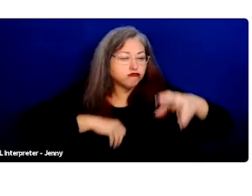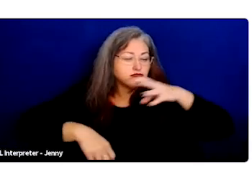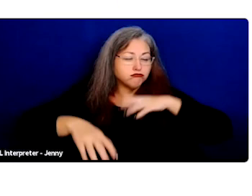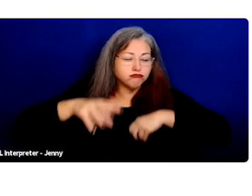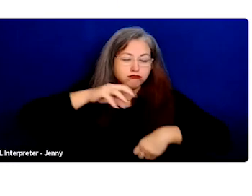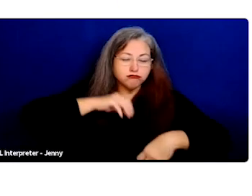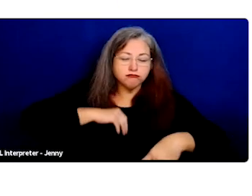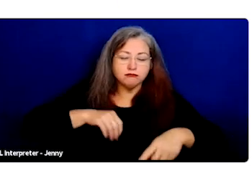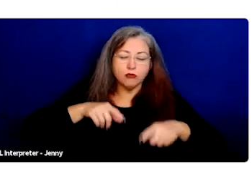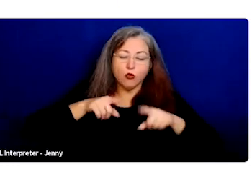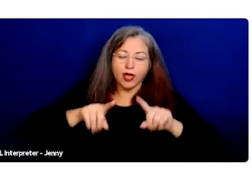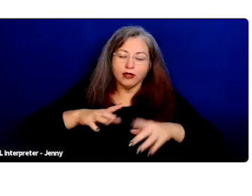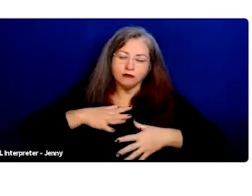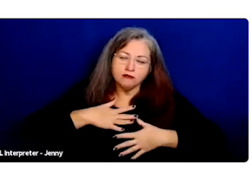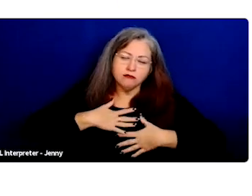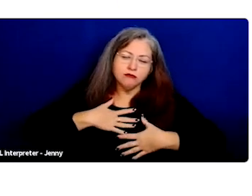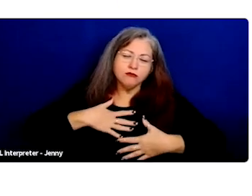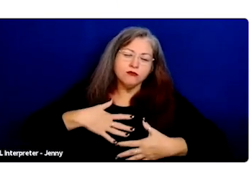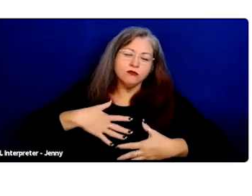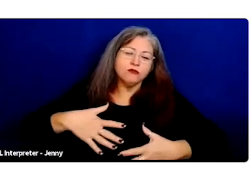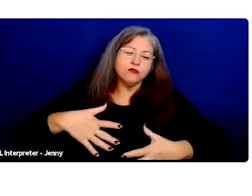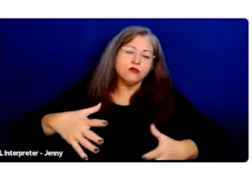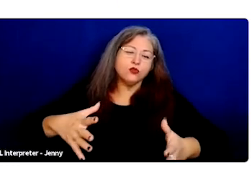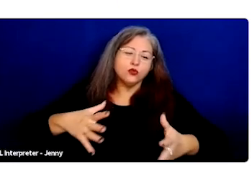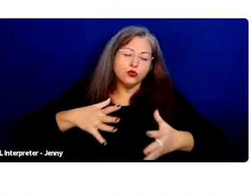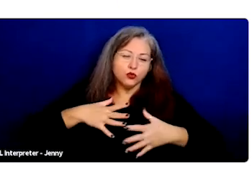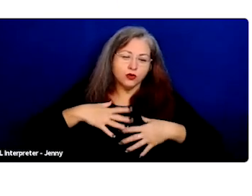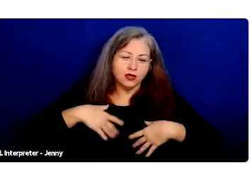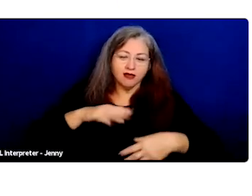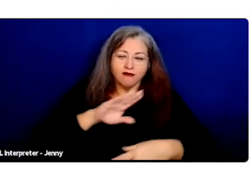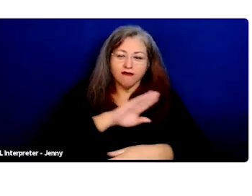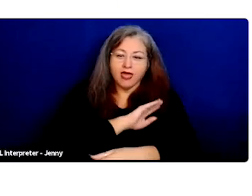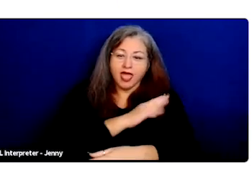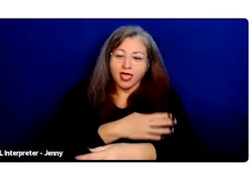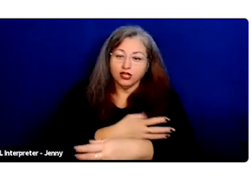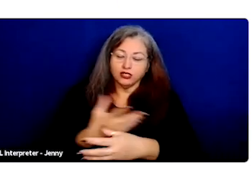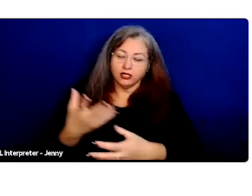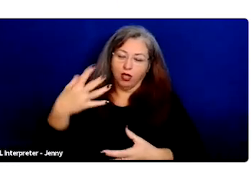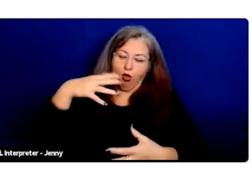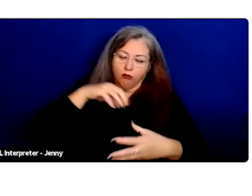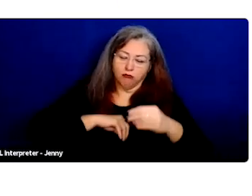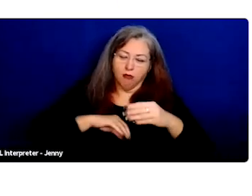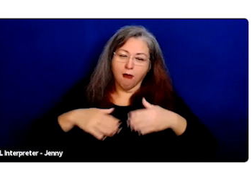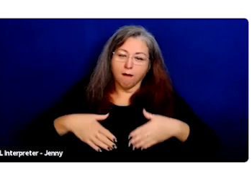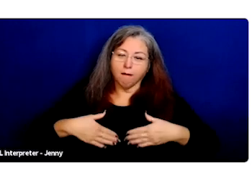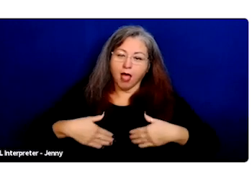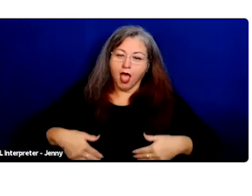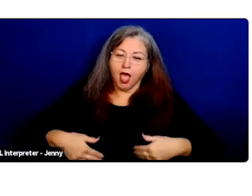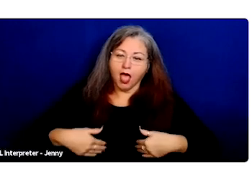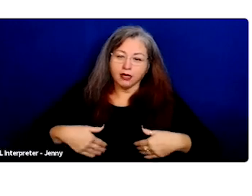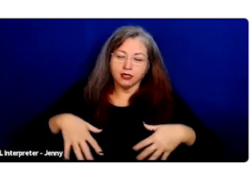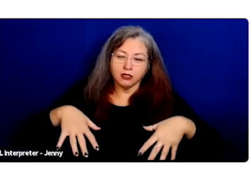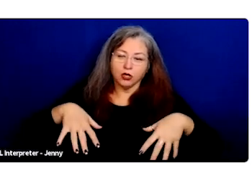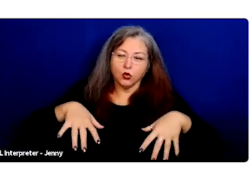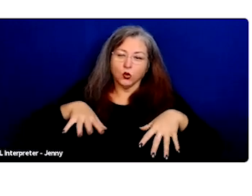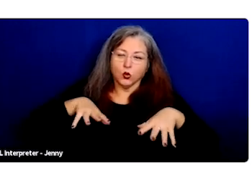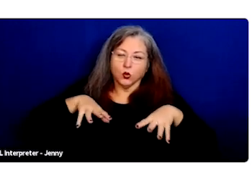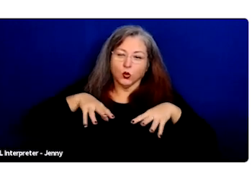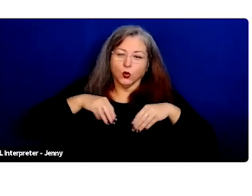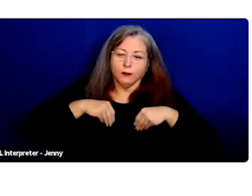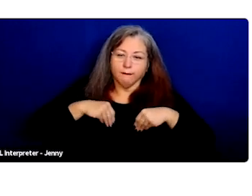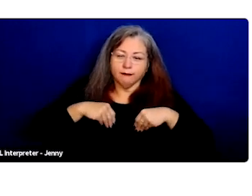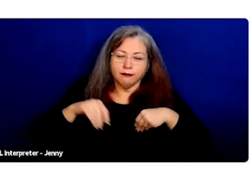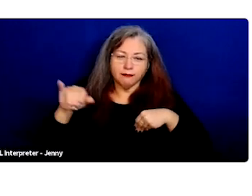the energy of those artifacts start to become absorbed in your body as nourishing healing